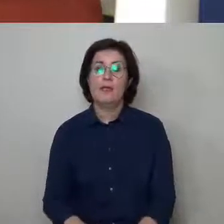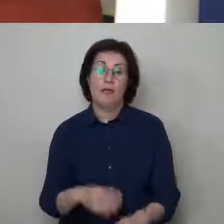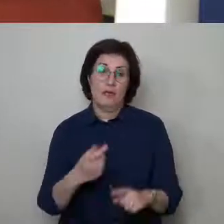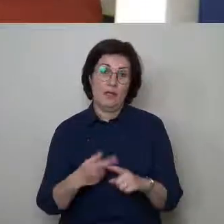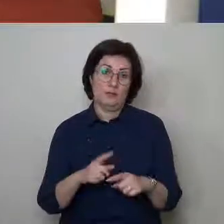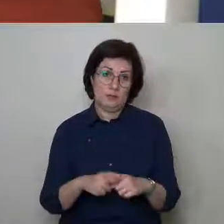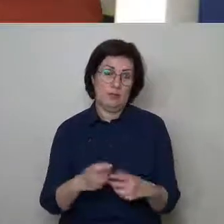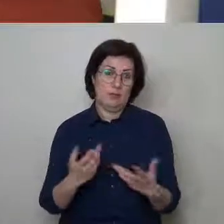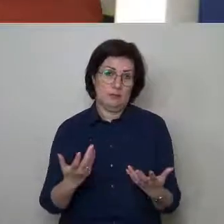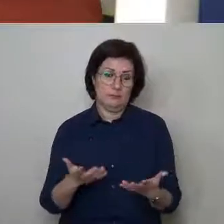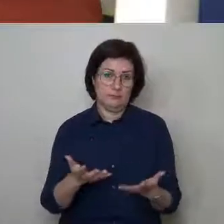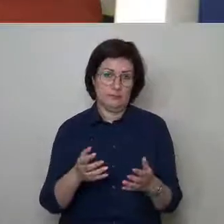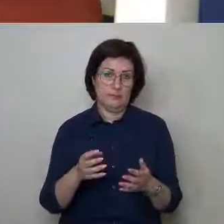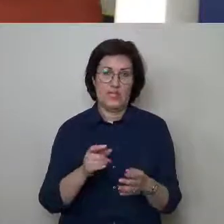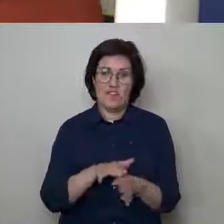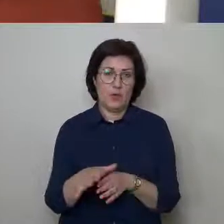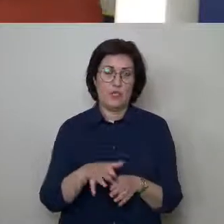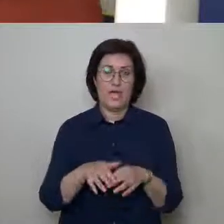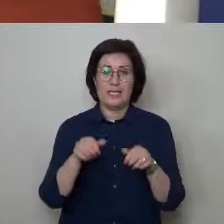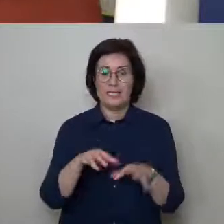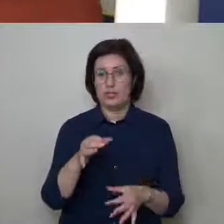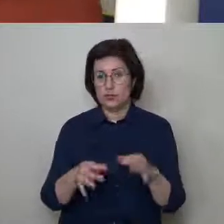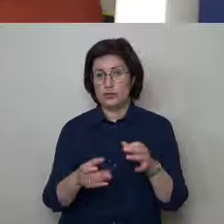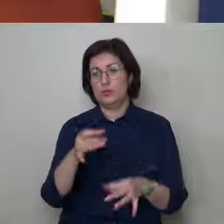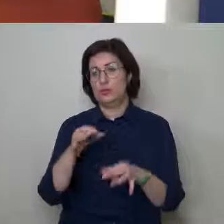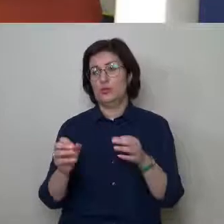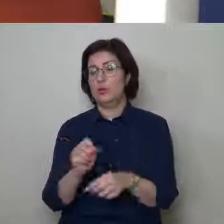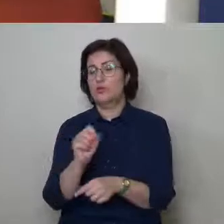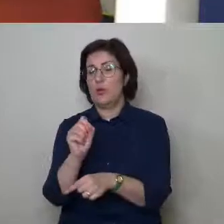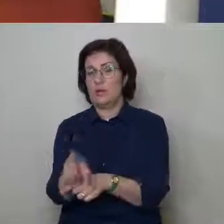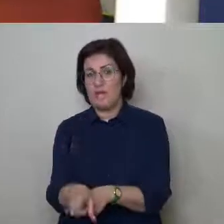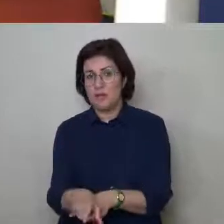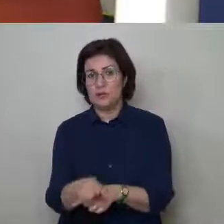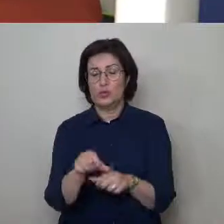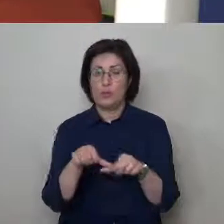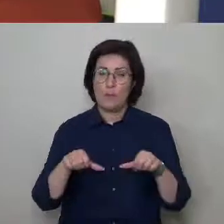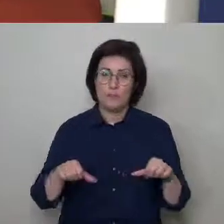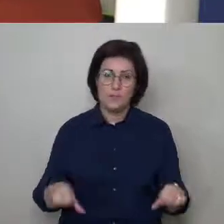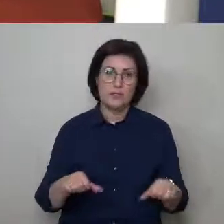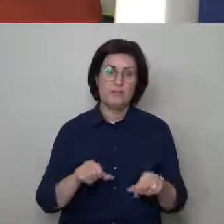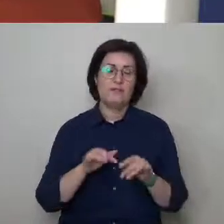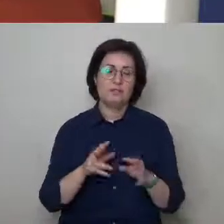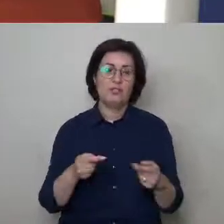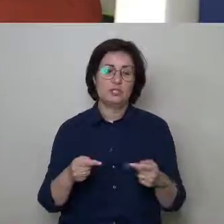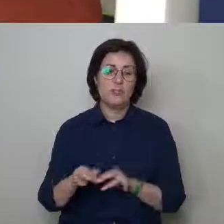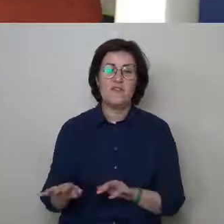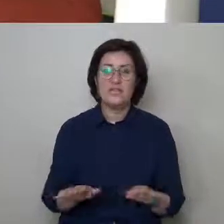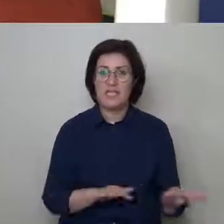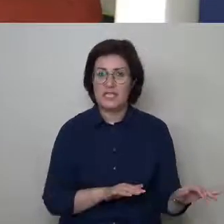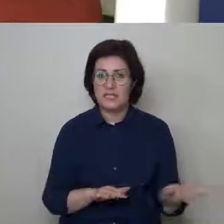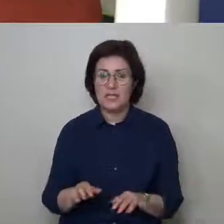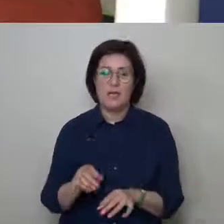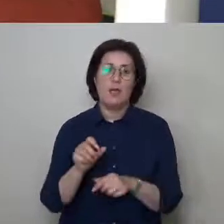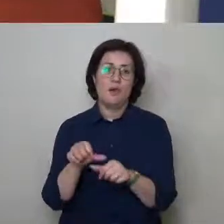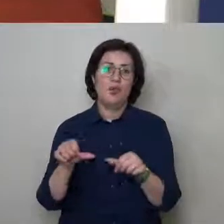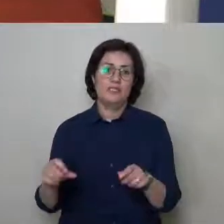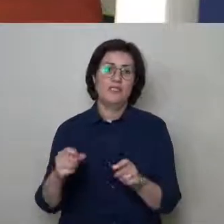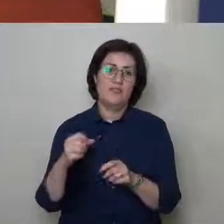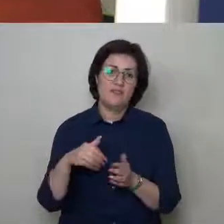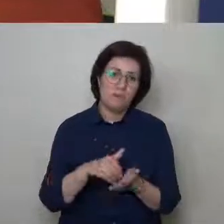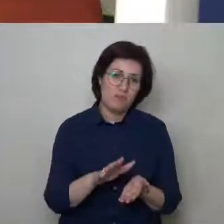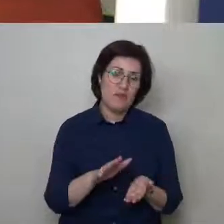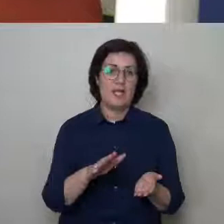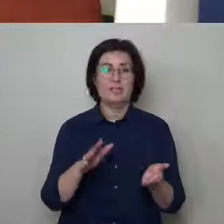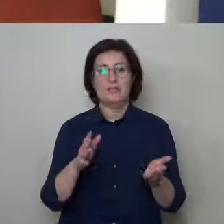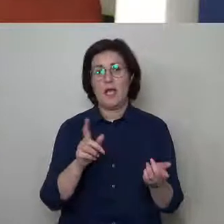all of the commission would be terminated. Well, for example, failing to execute the decision of the